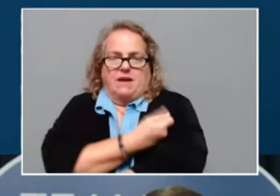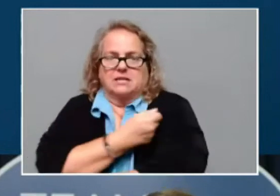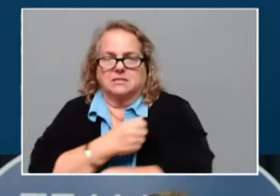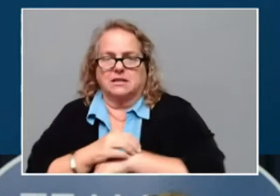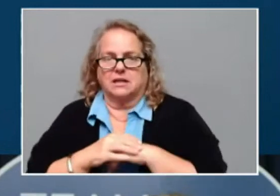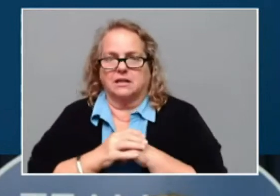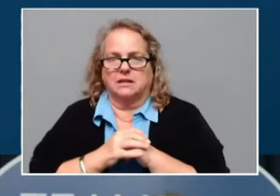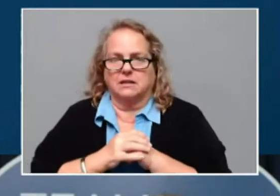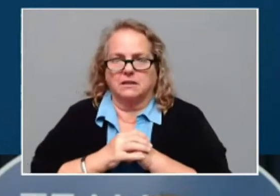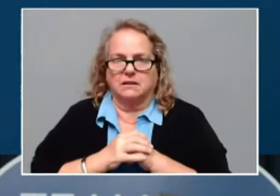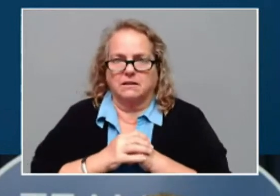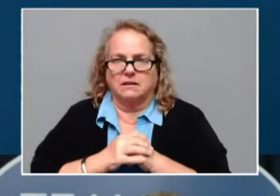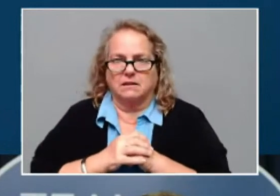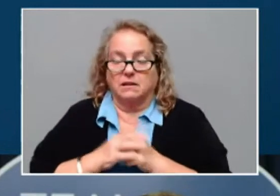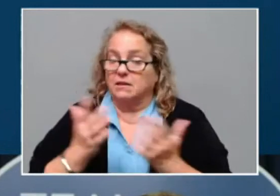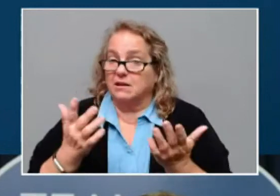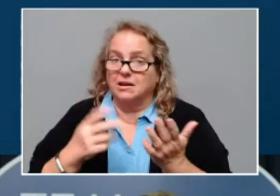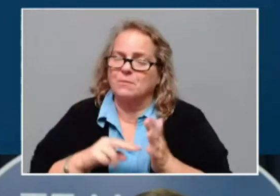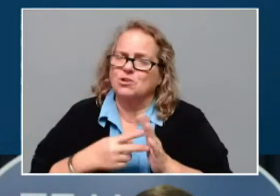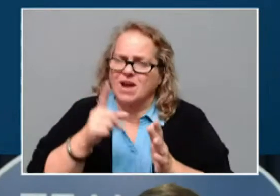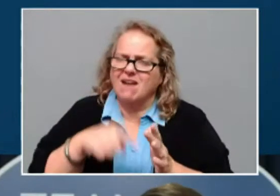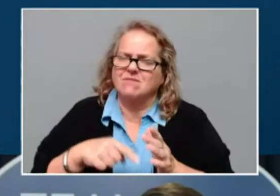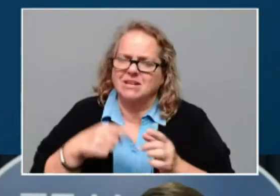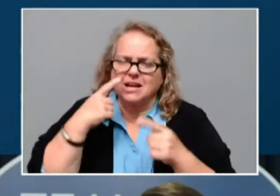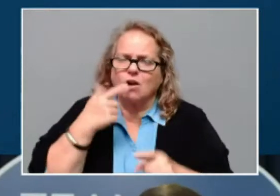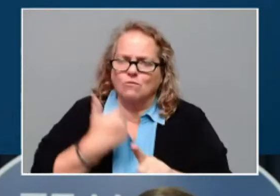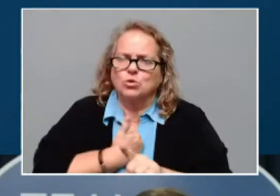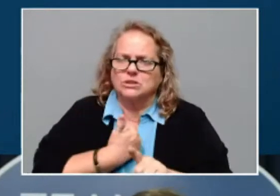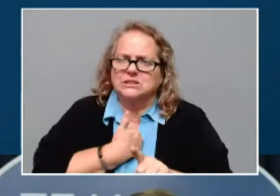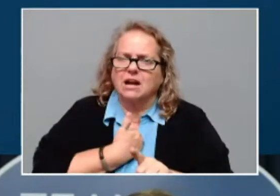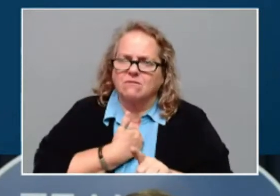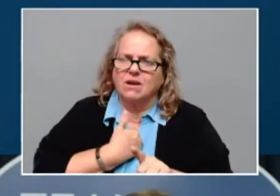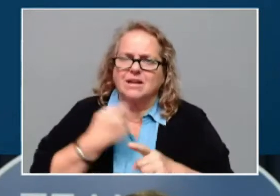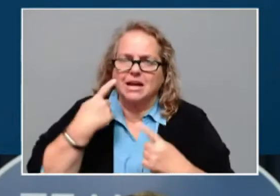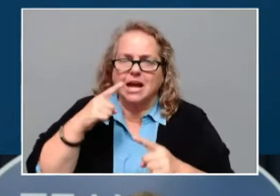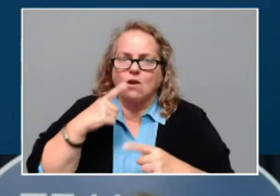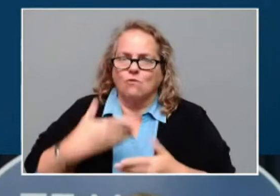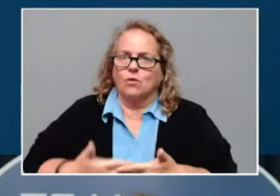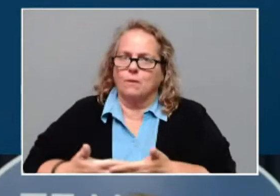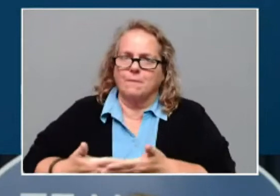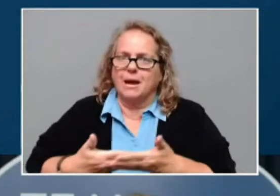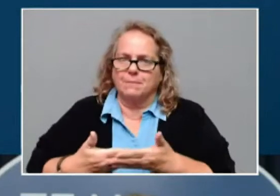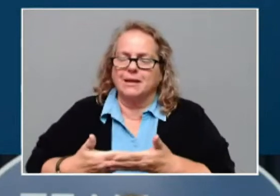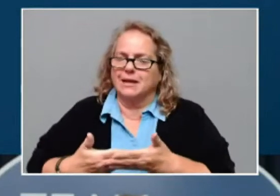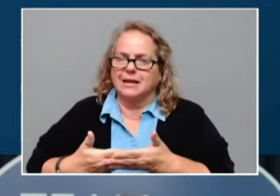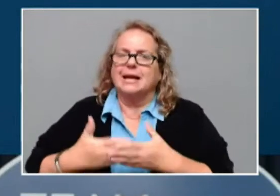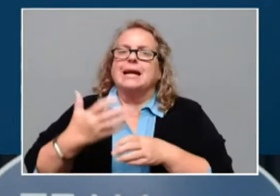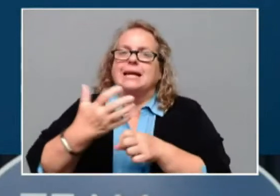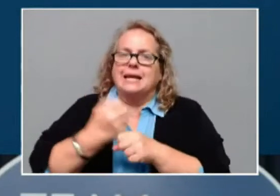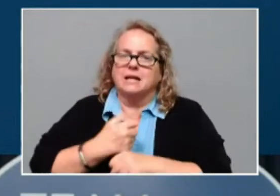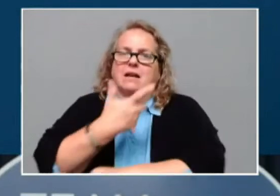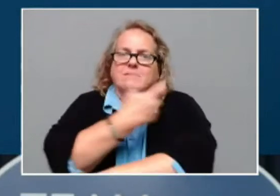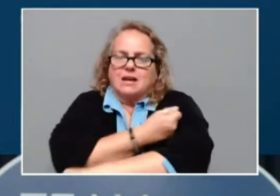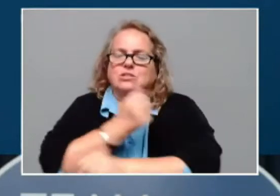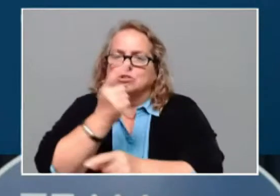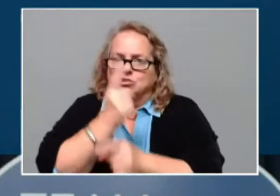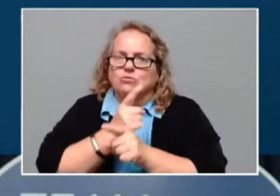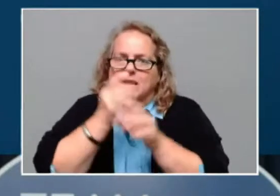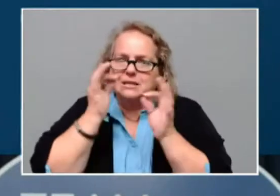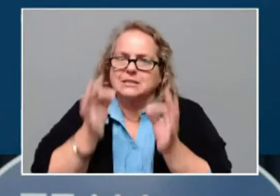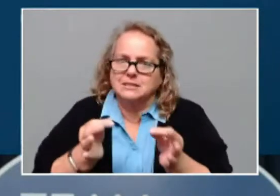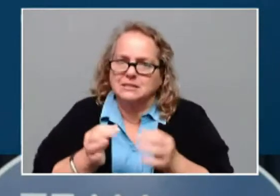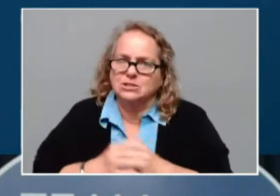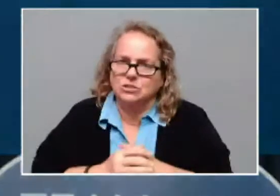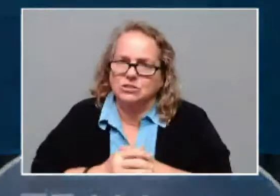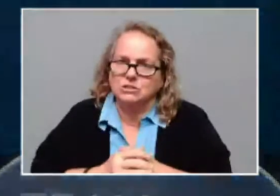for yourself, care for that baby, make sure that you get vaccinated. It's the right decision. All right, with that, we